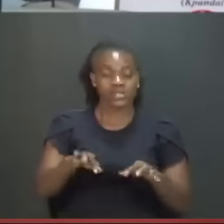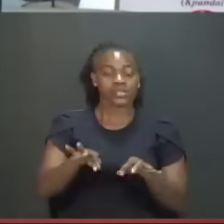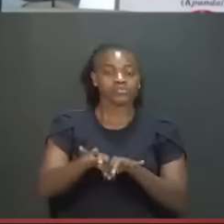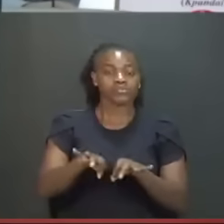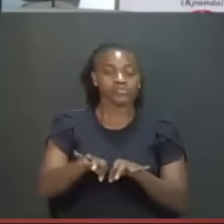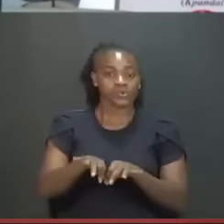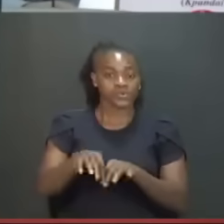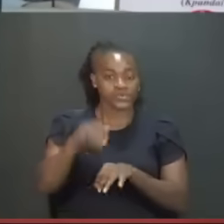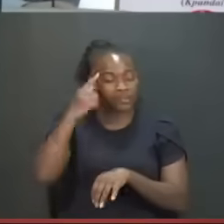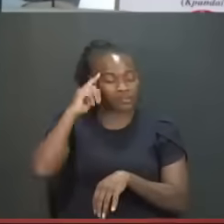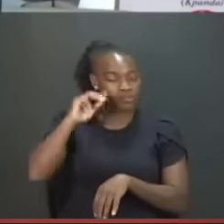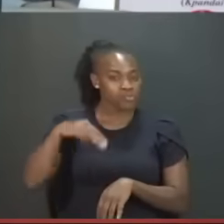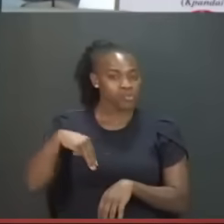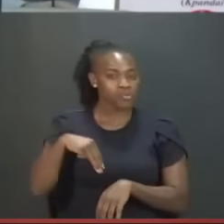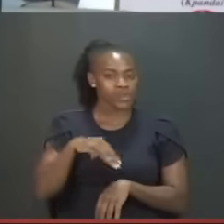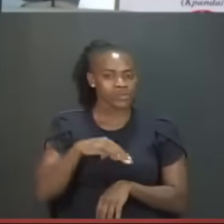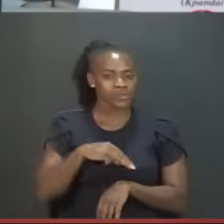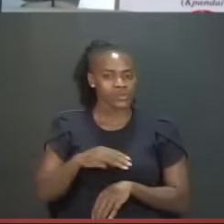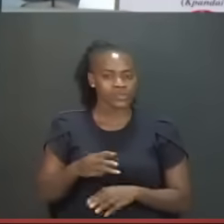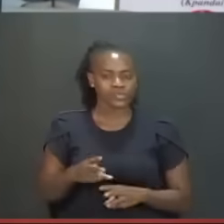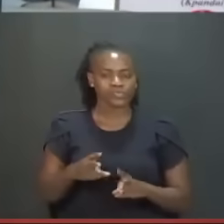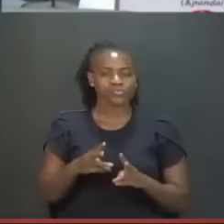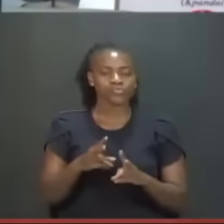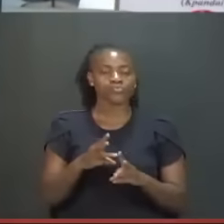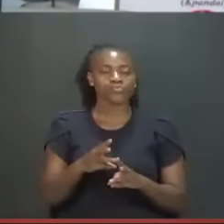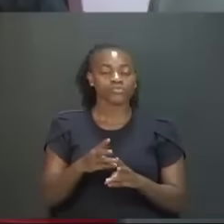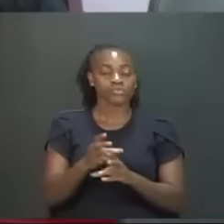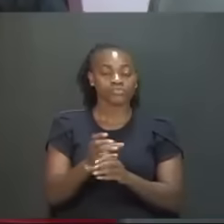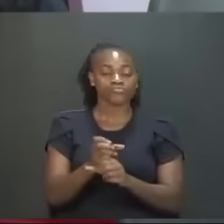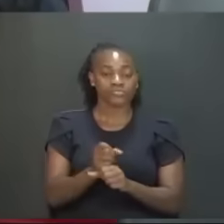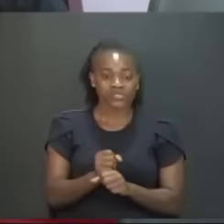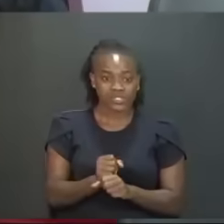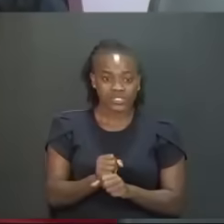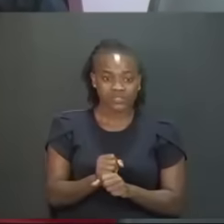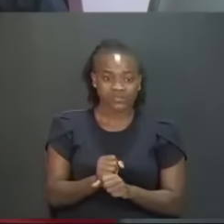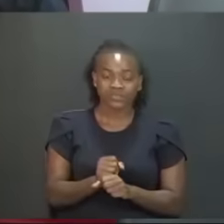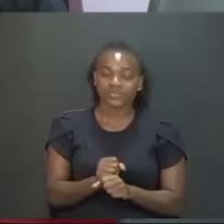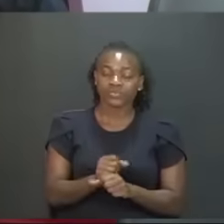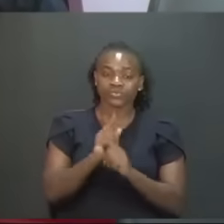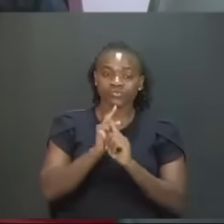members to elicit response as part of our oversight.